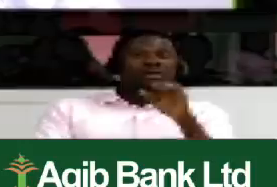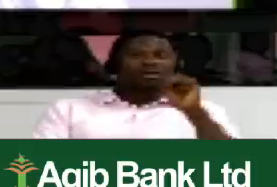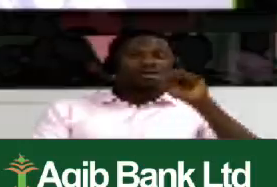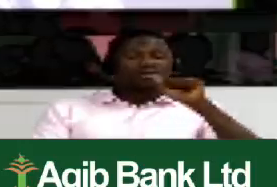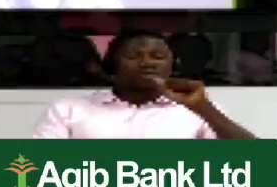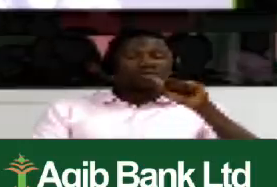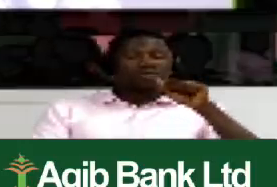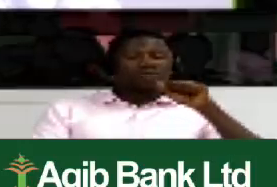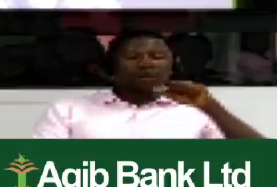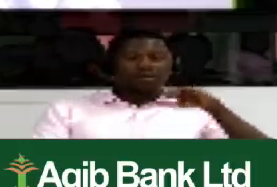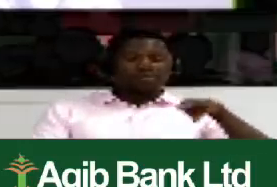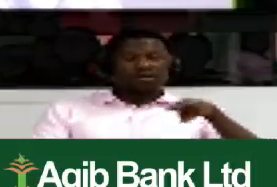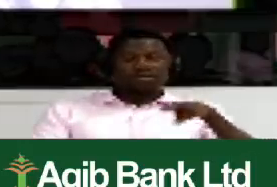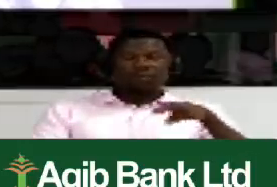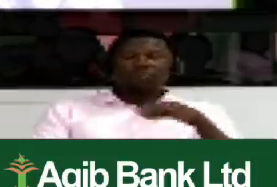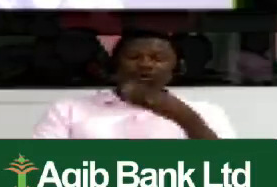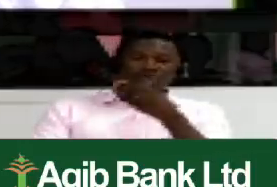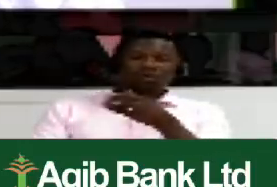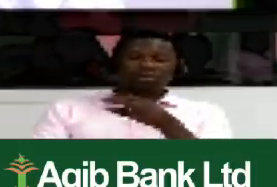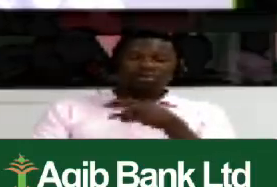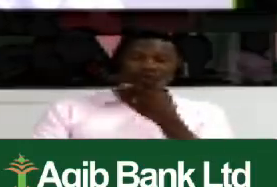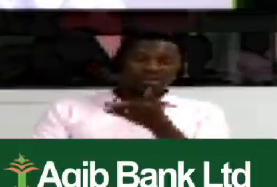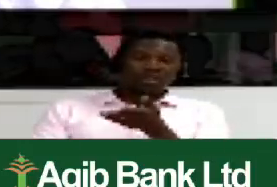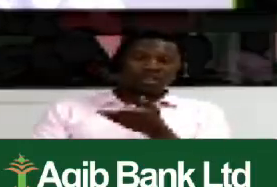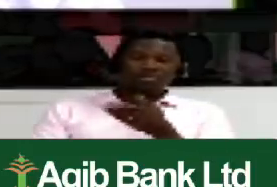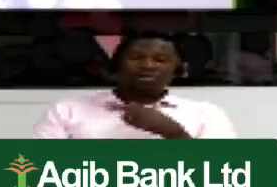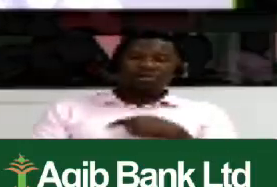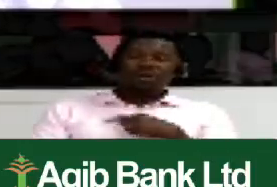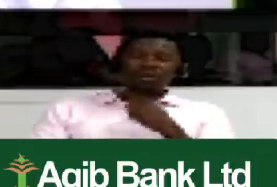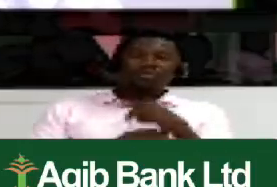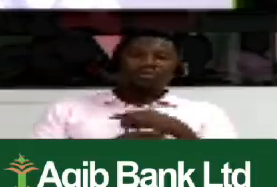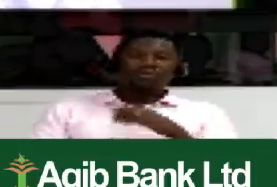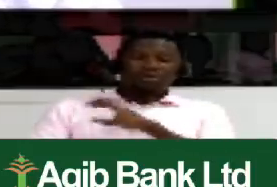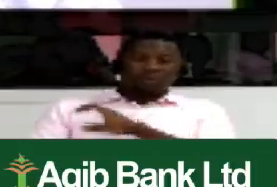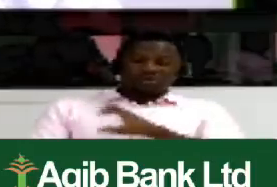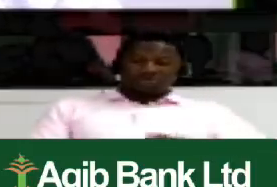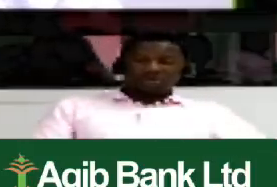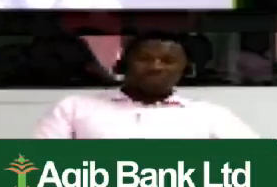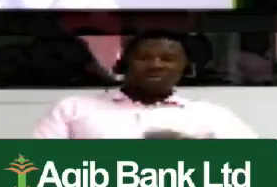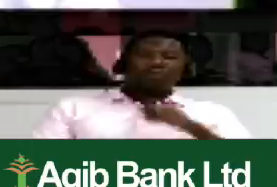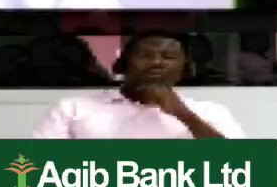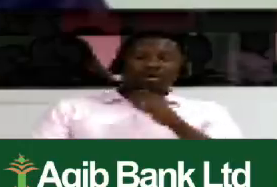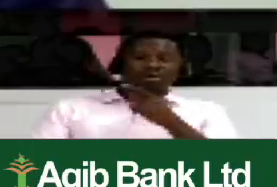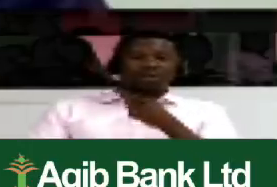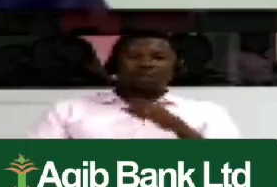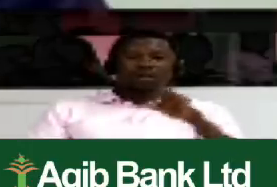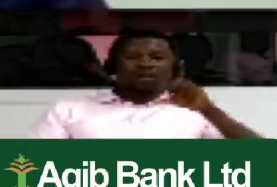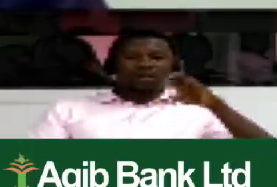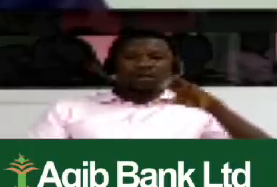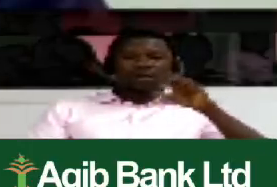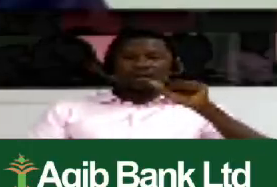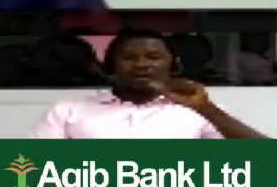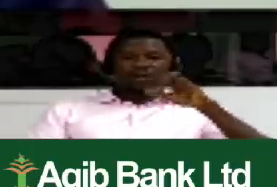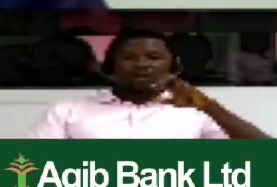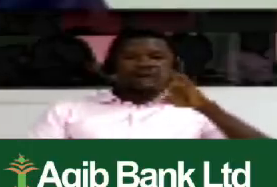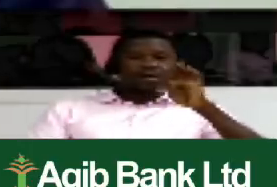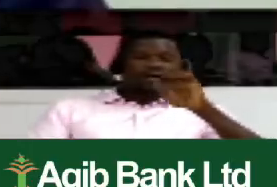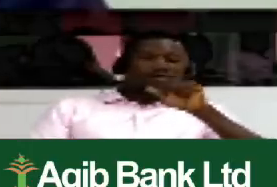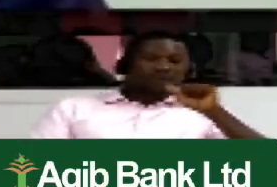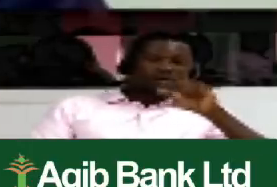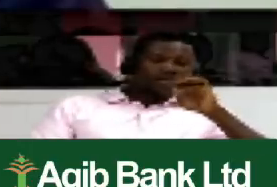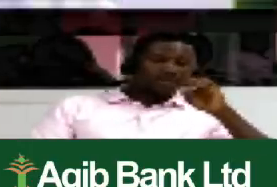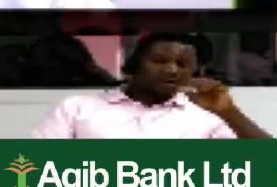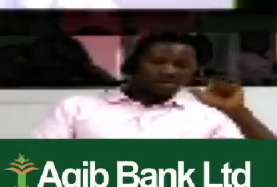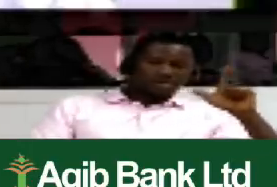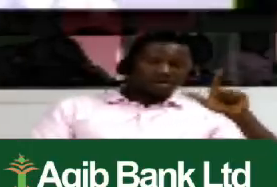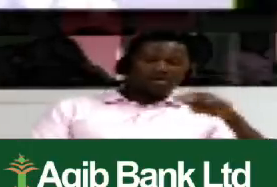in the country, and then the Cuban Dr. Rafael Rizzo did the post-mortem. So they did another one, I